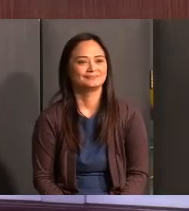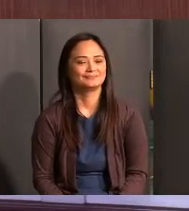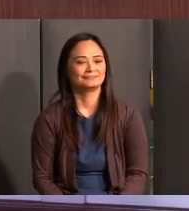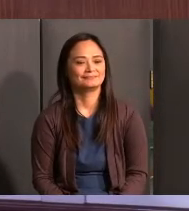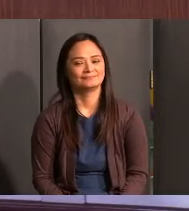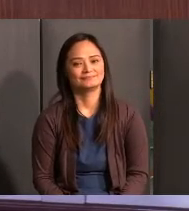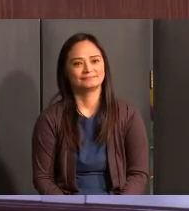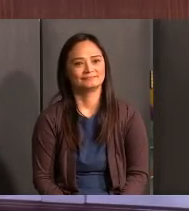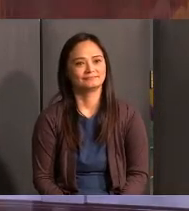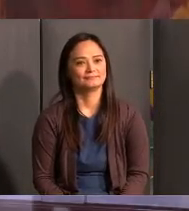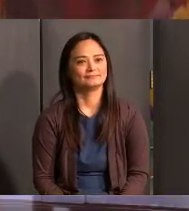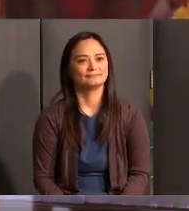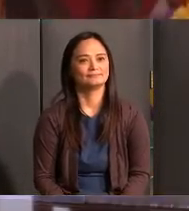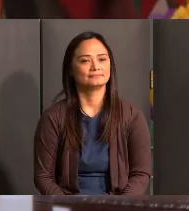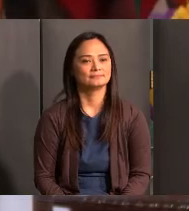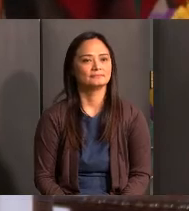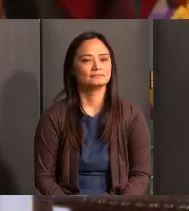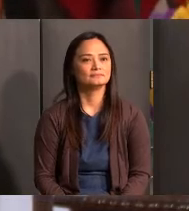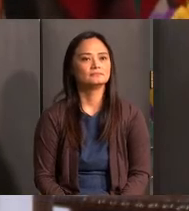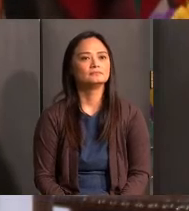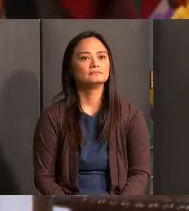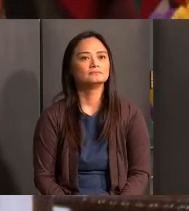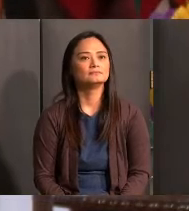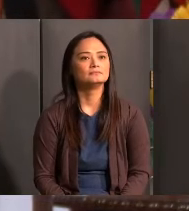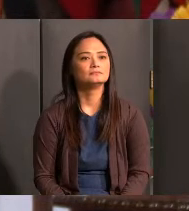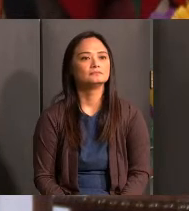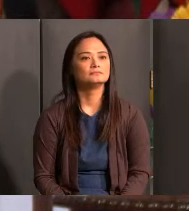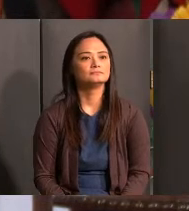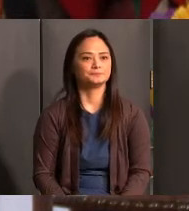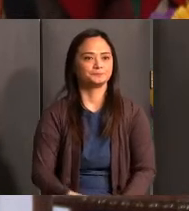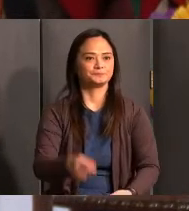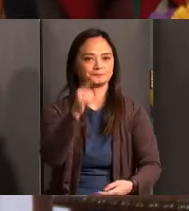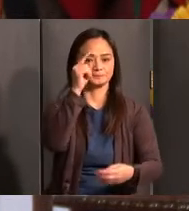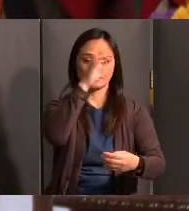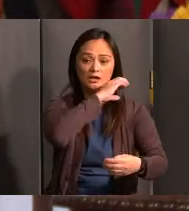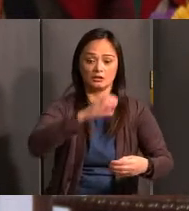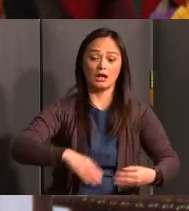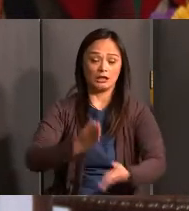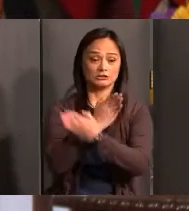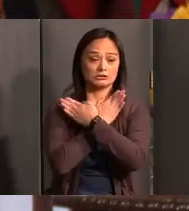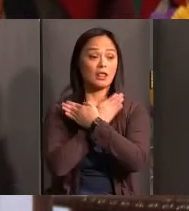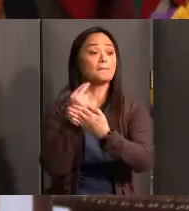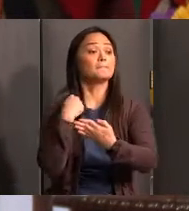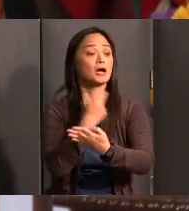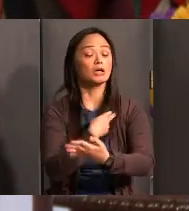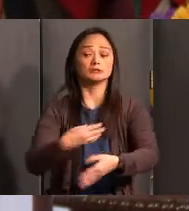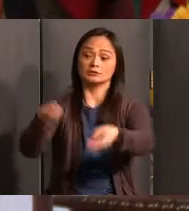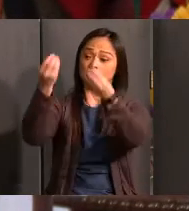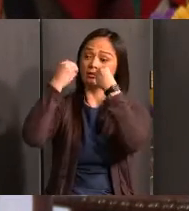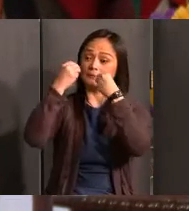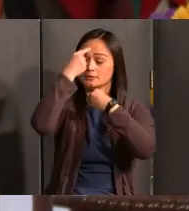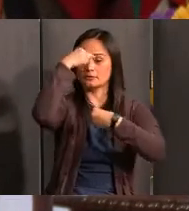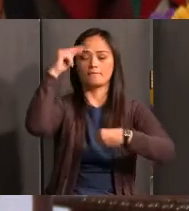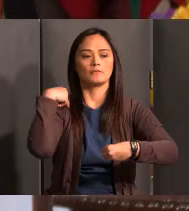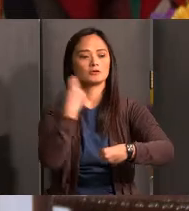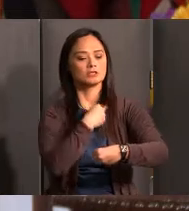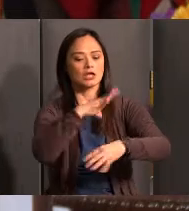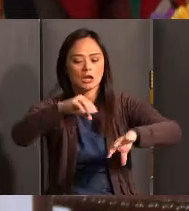us and hath given Himself for us an offering and a sacrifice to God for